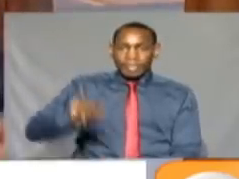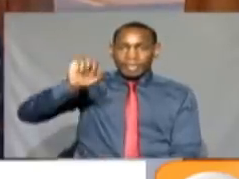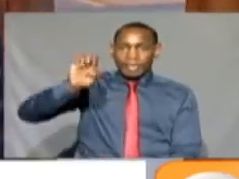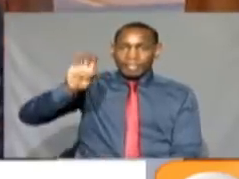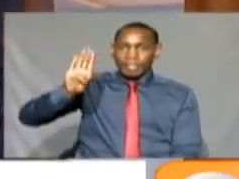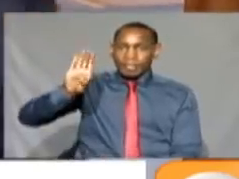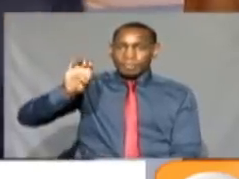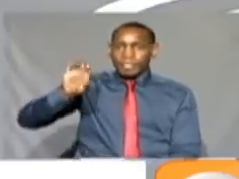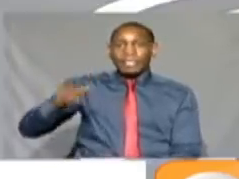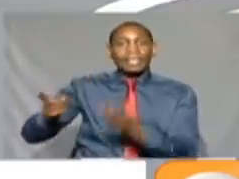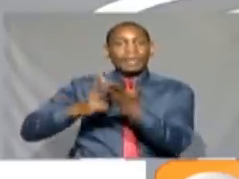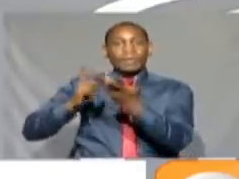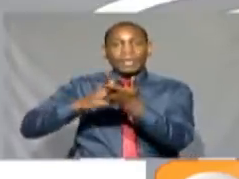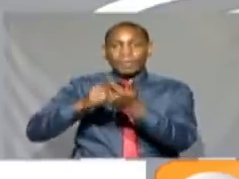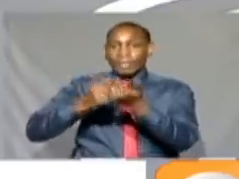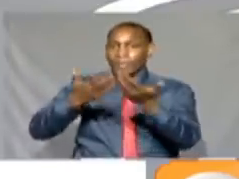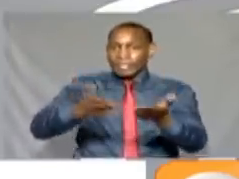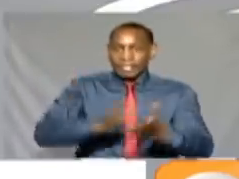Any story